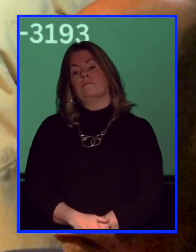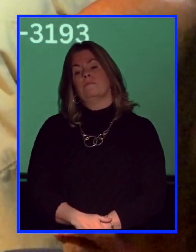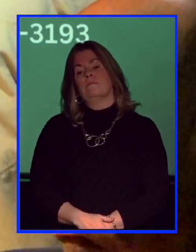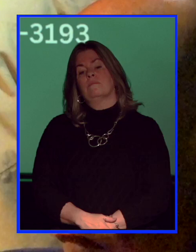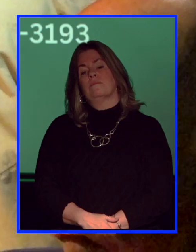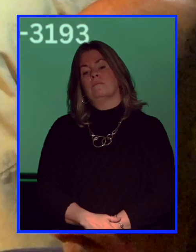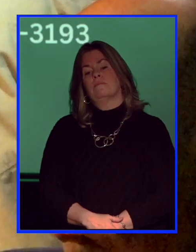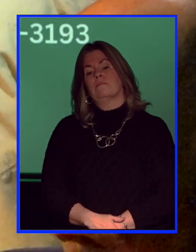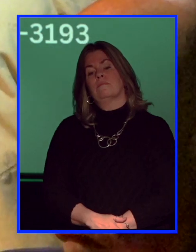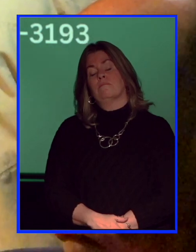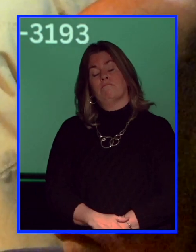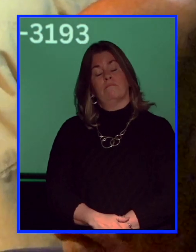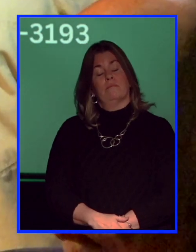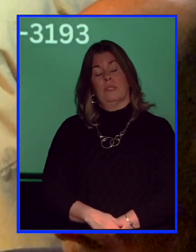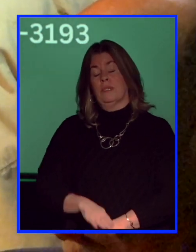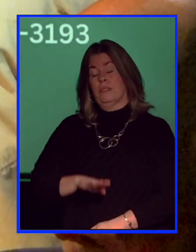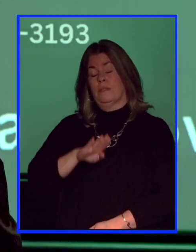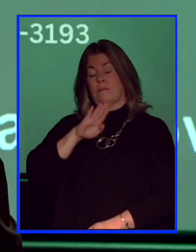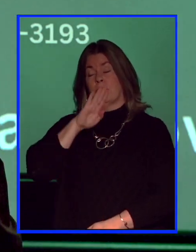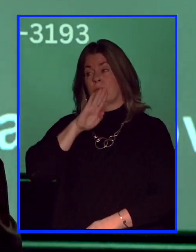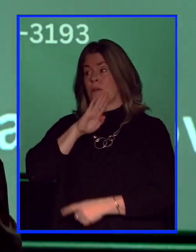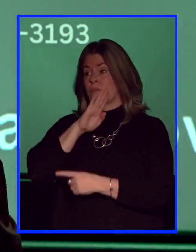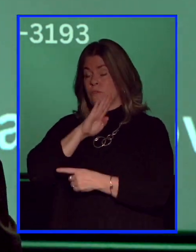Well, it's pretty discouraging to hear.